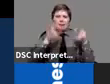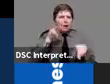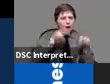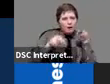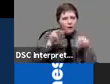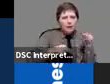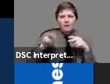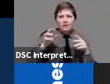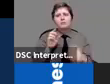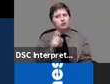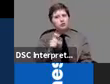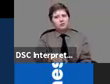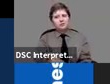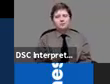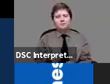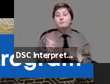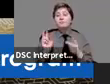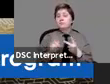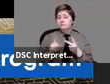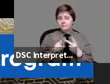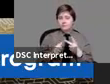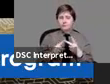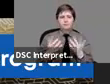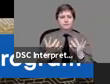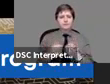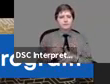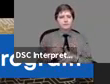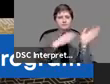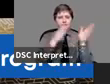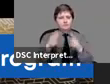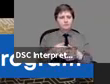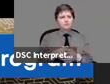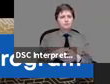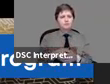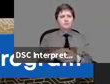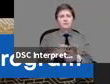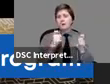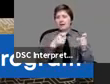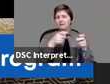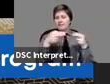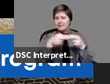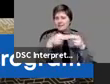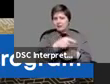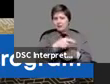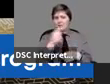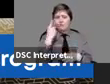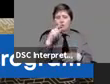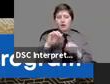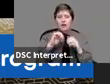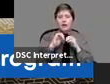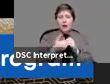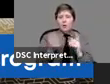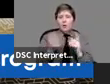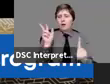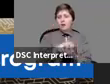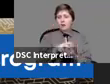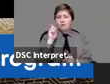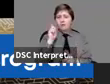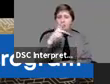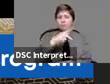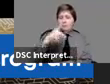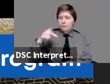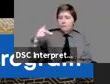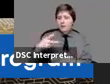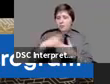traffic. Second of all, I want to give you this slide for how to apply for the